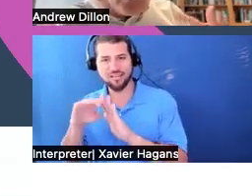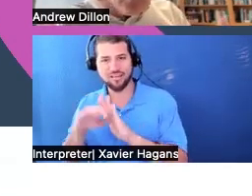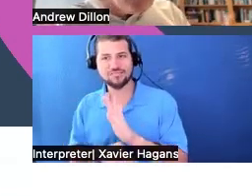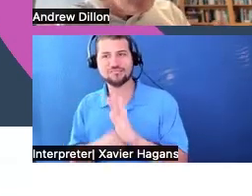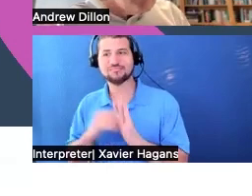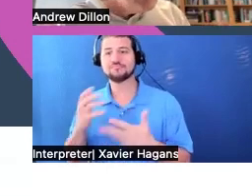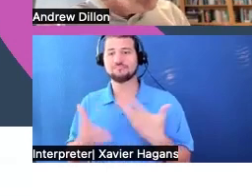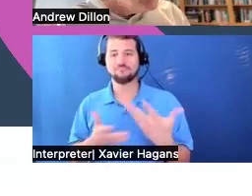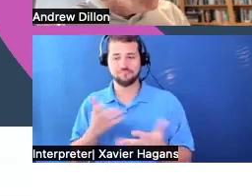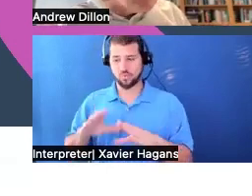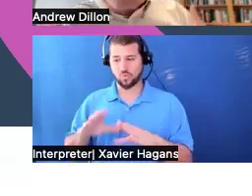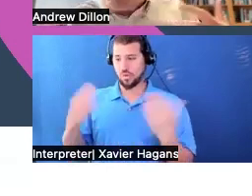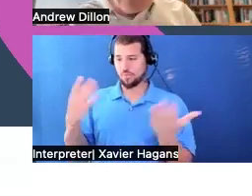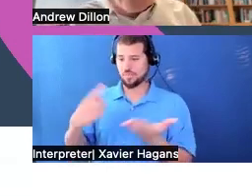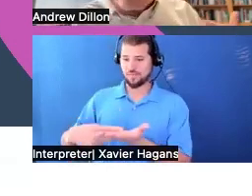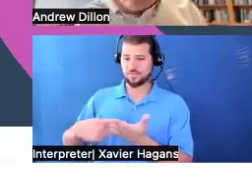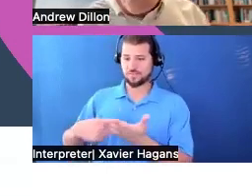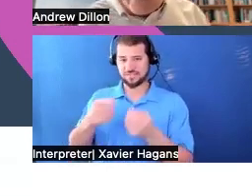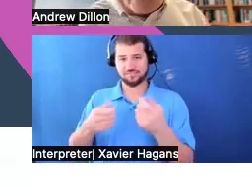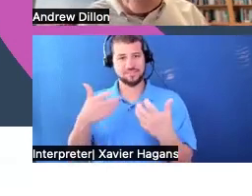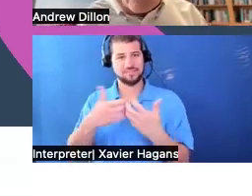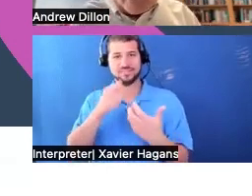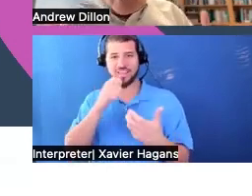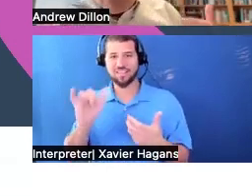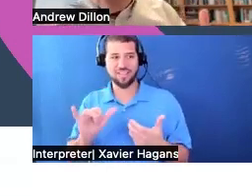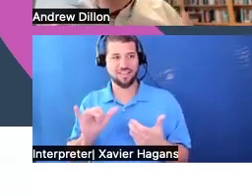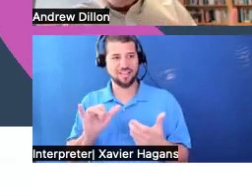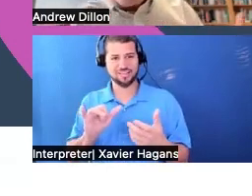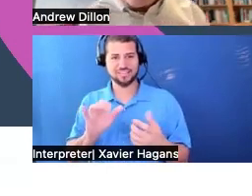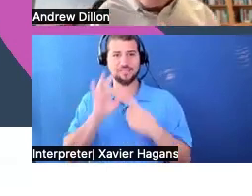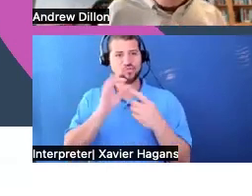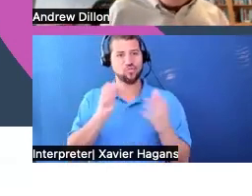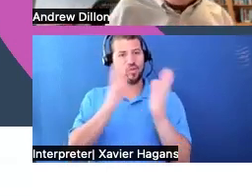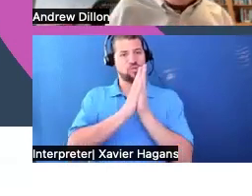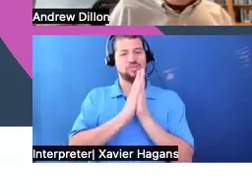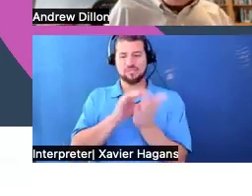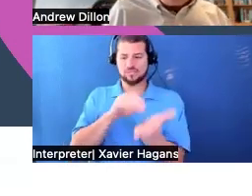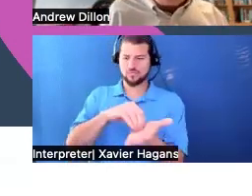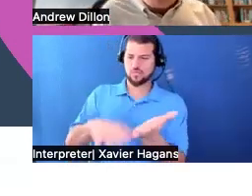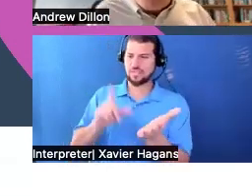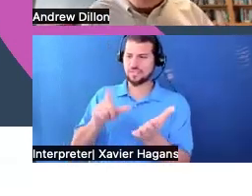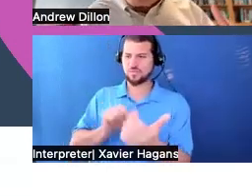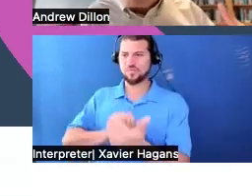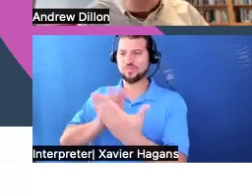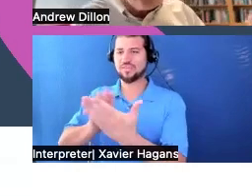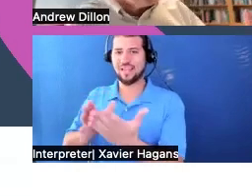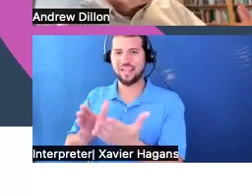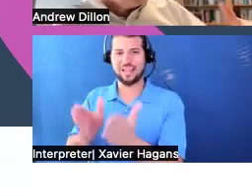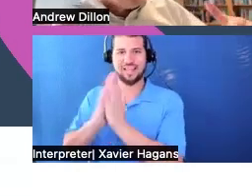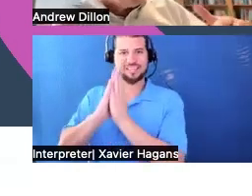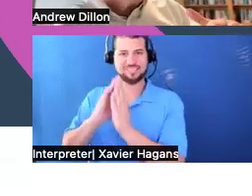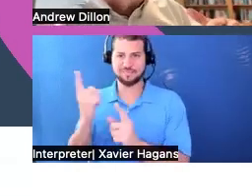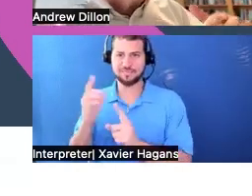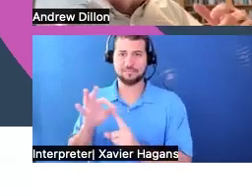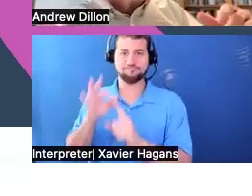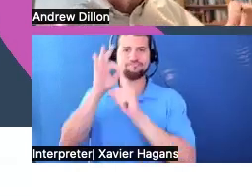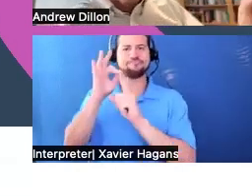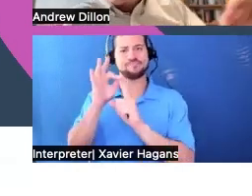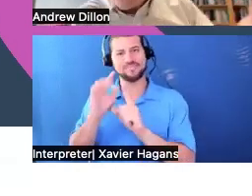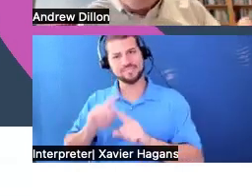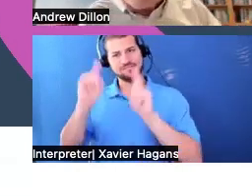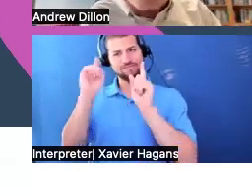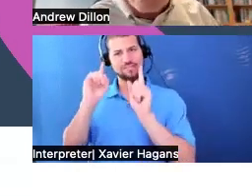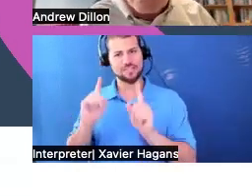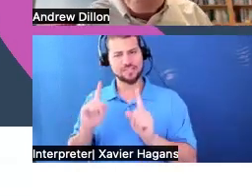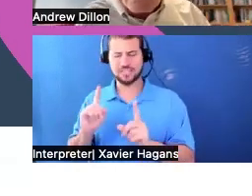so it's not seen as a sort of a special request, or that the student is asking for something unique and different and to